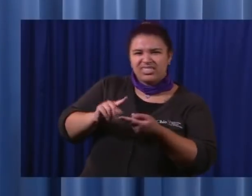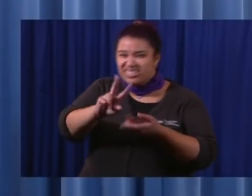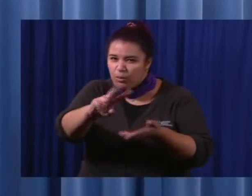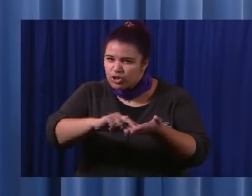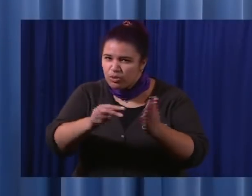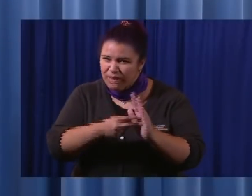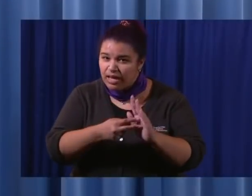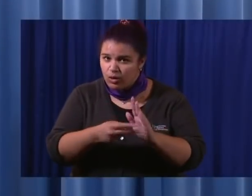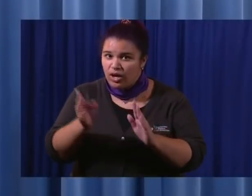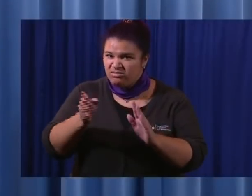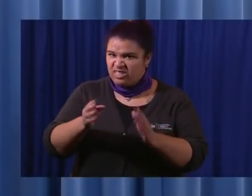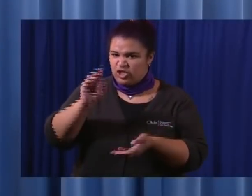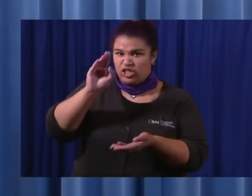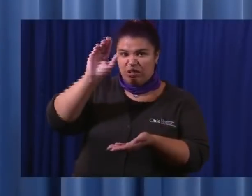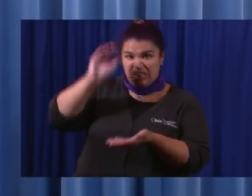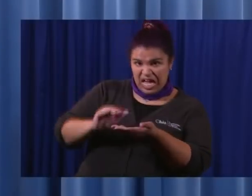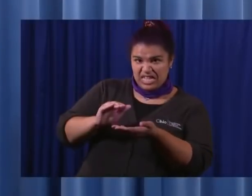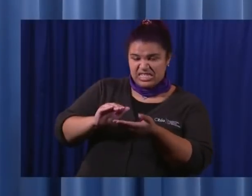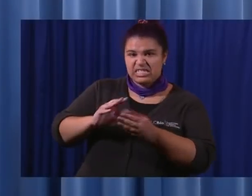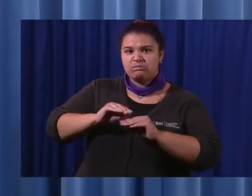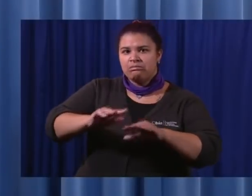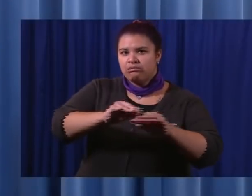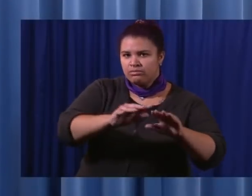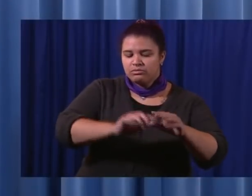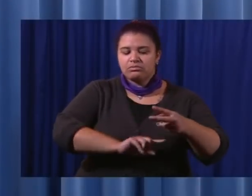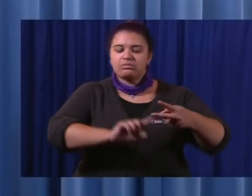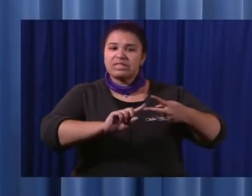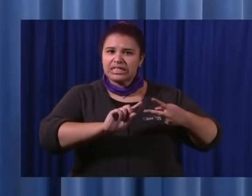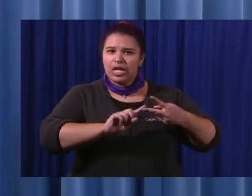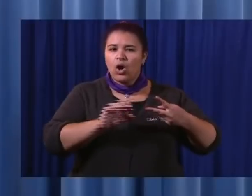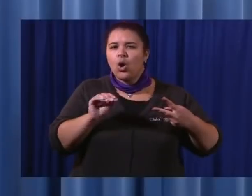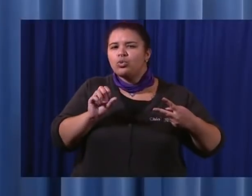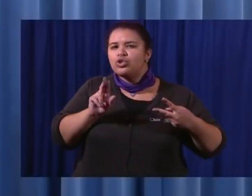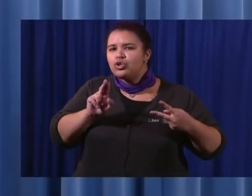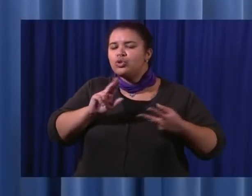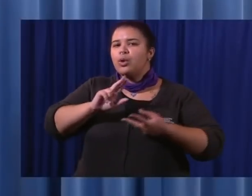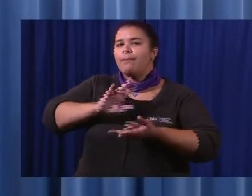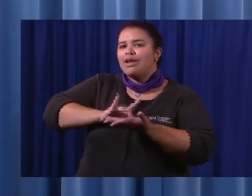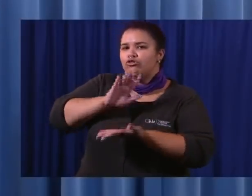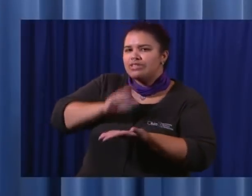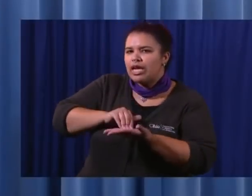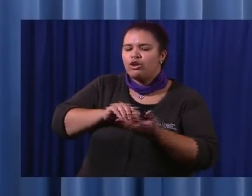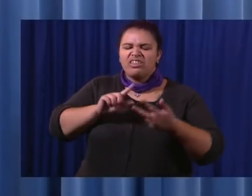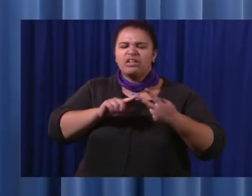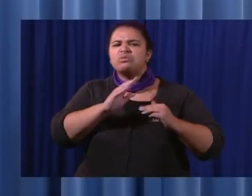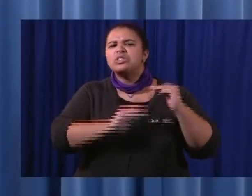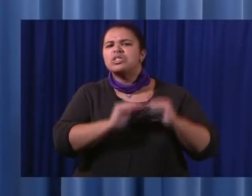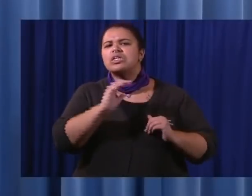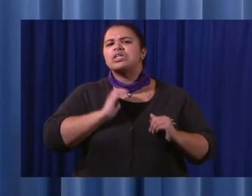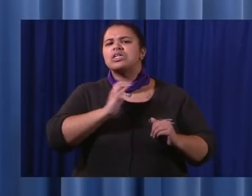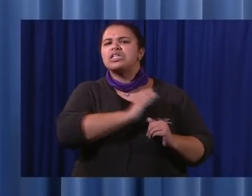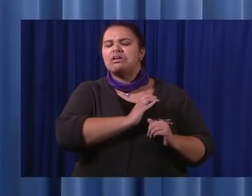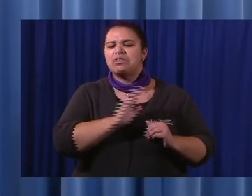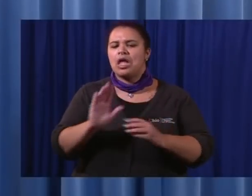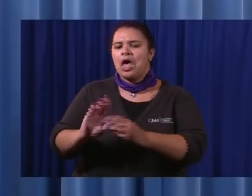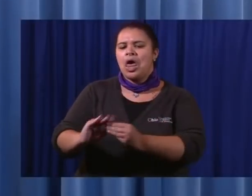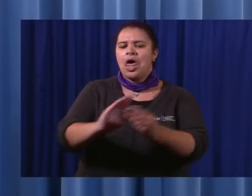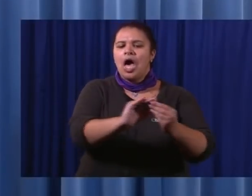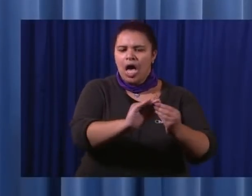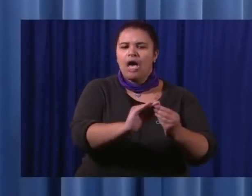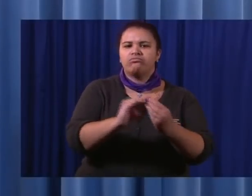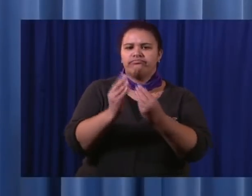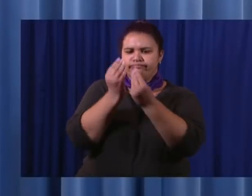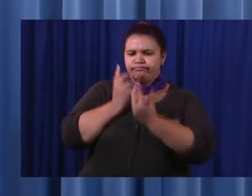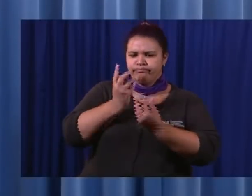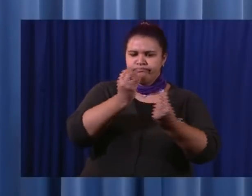secondly, we've also heard from hospitals like OSU Medical Center and a facility in Cleveland that hospitalizations are going up because of